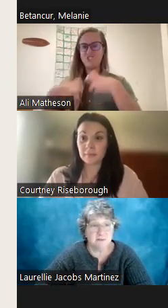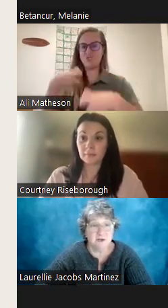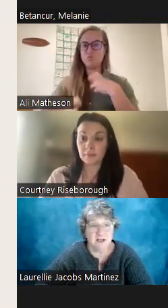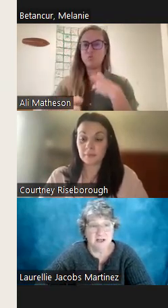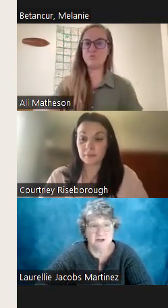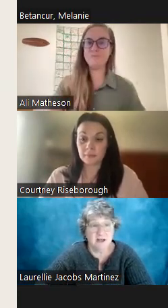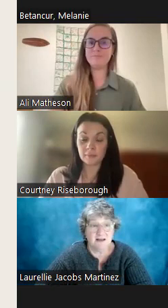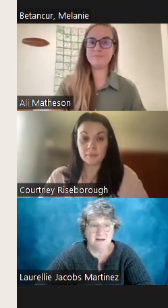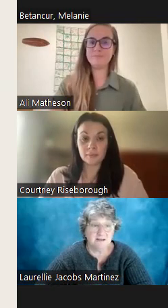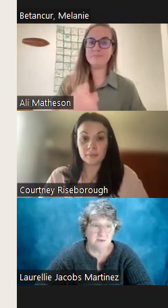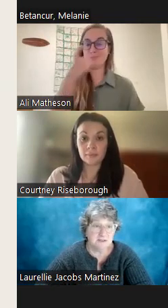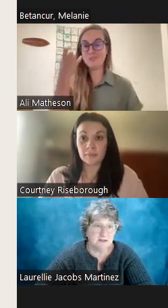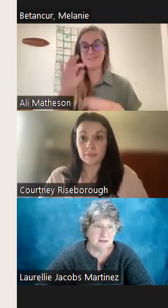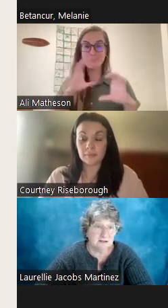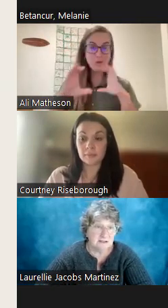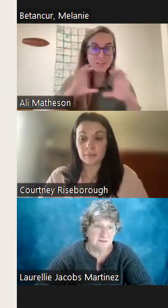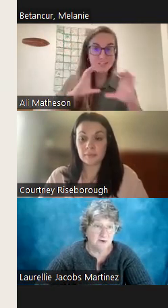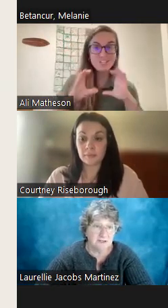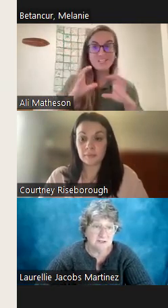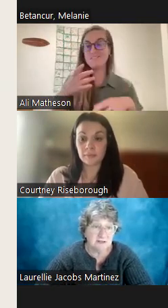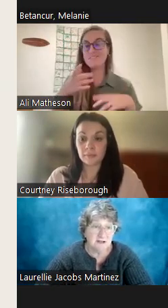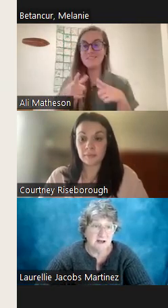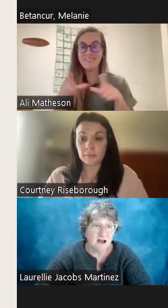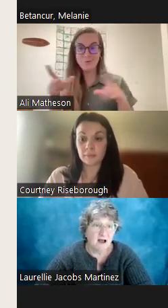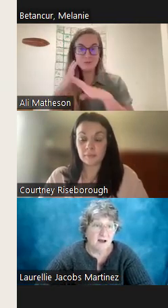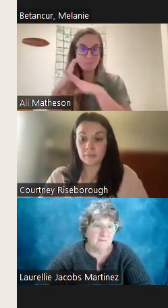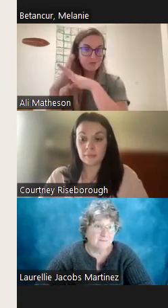these communication and linguistic difficulties.